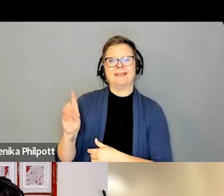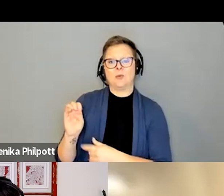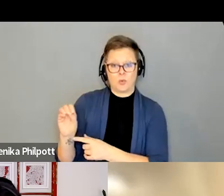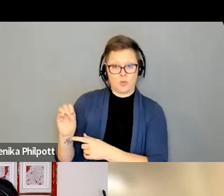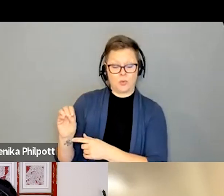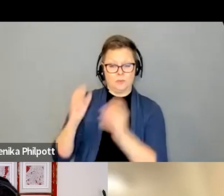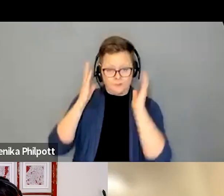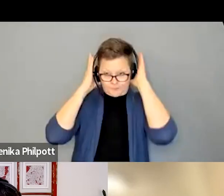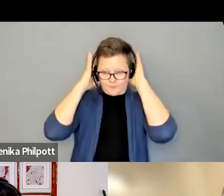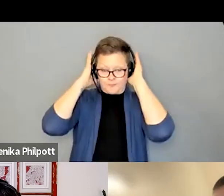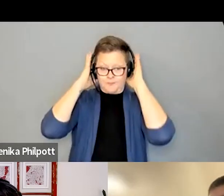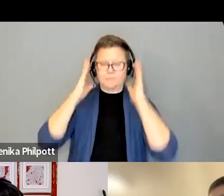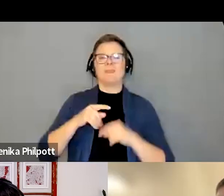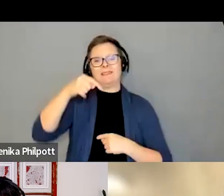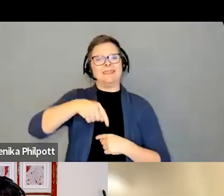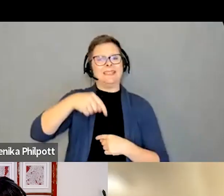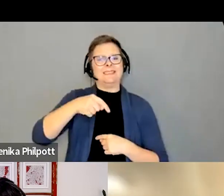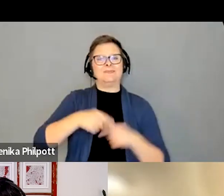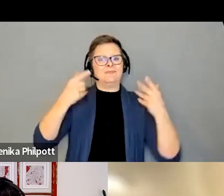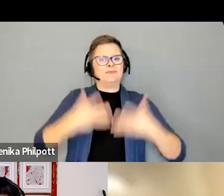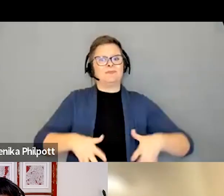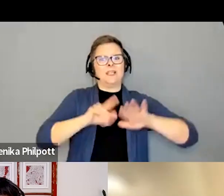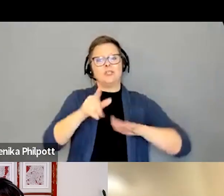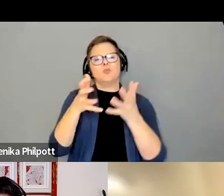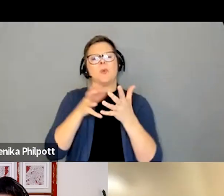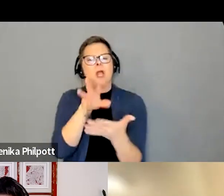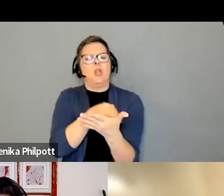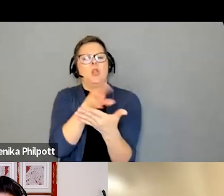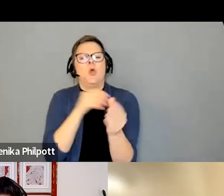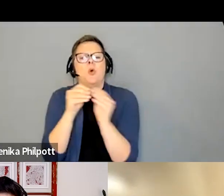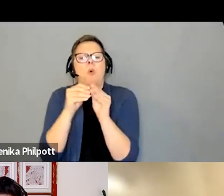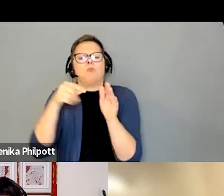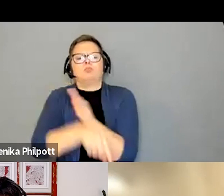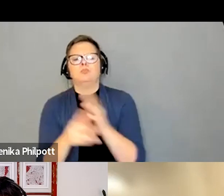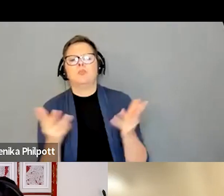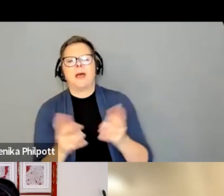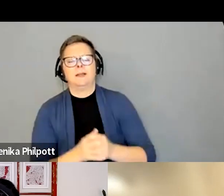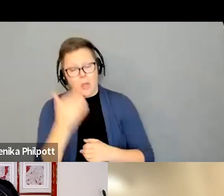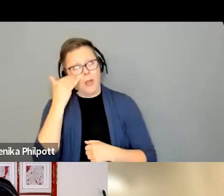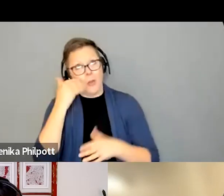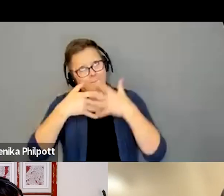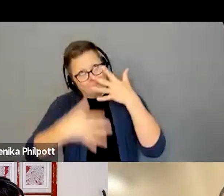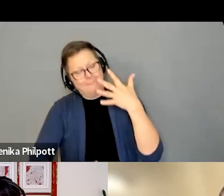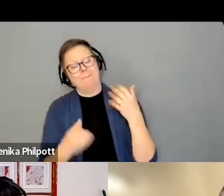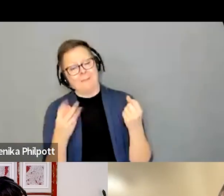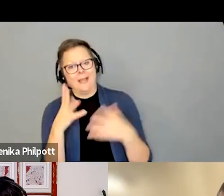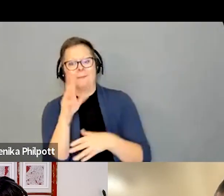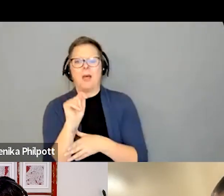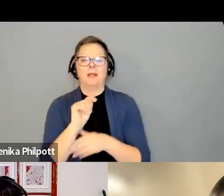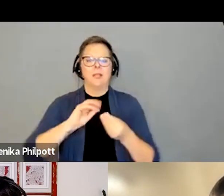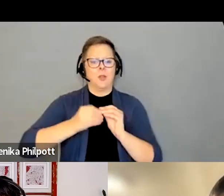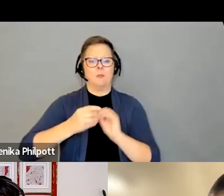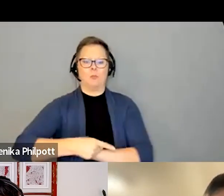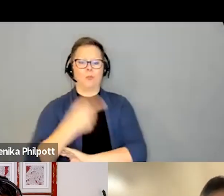you want to learn after, or what? Probably many things, but what's the number one thing you think we should look at